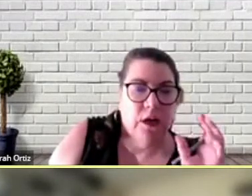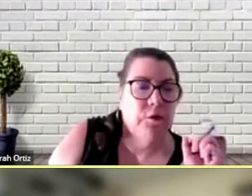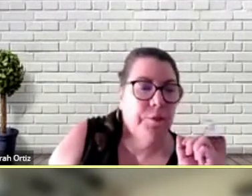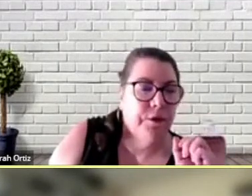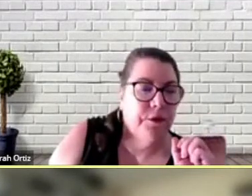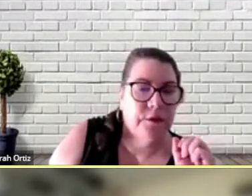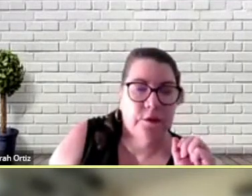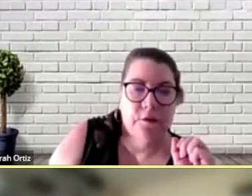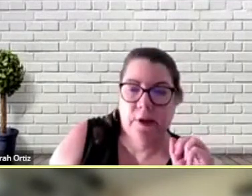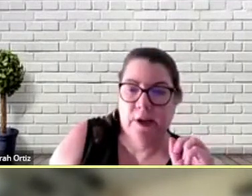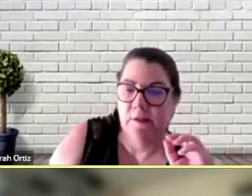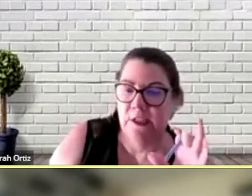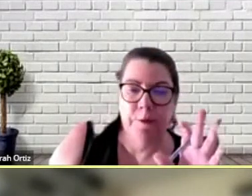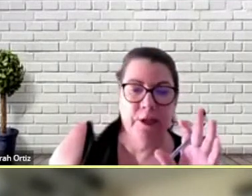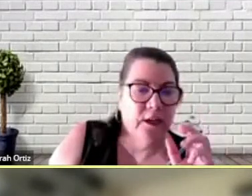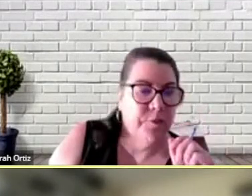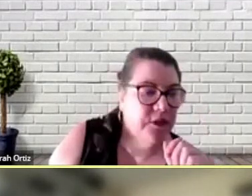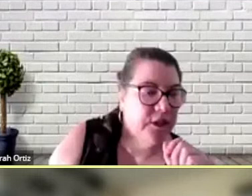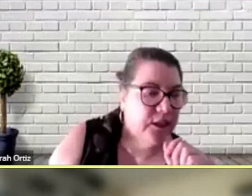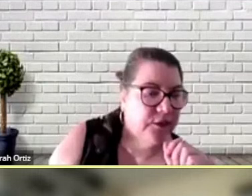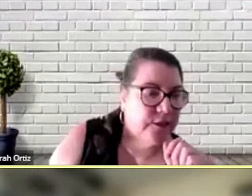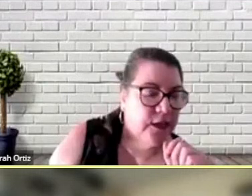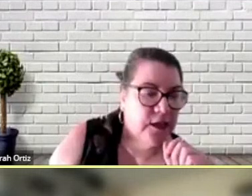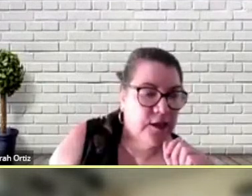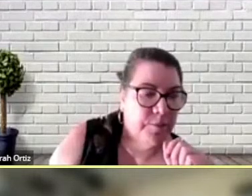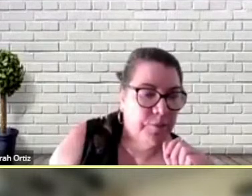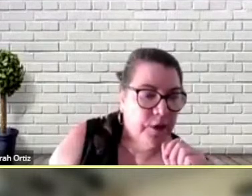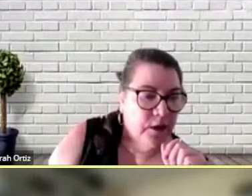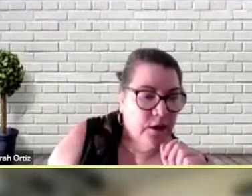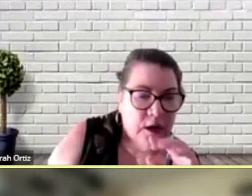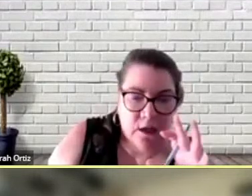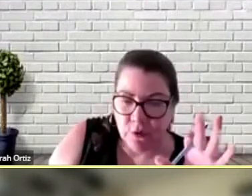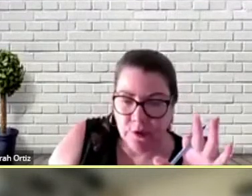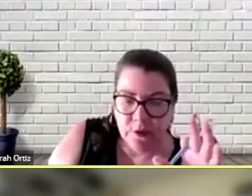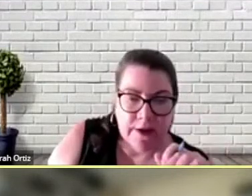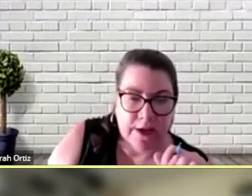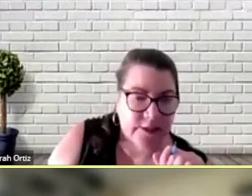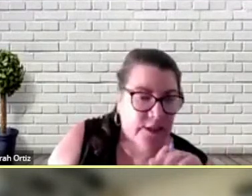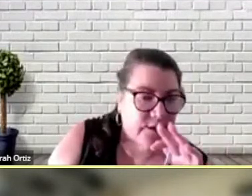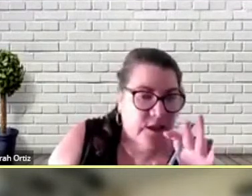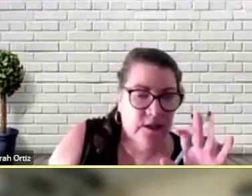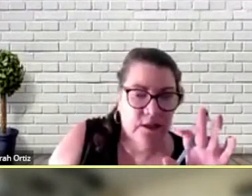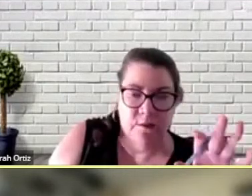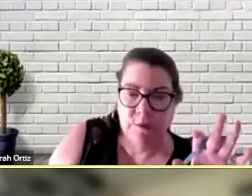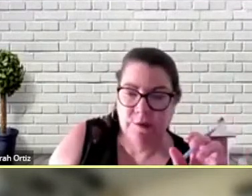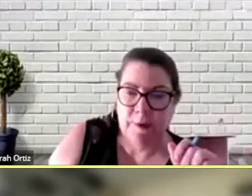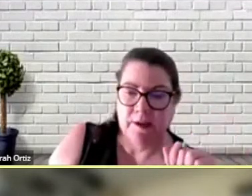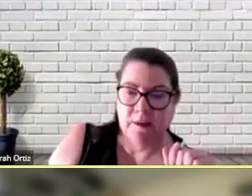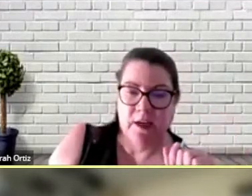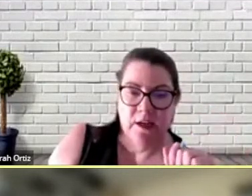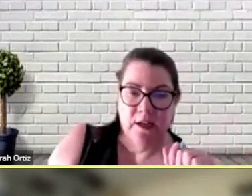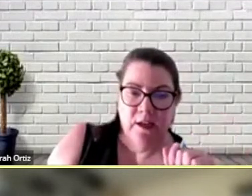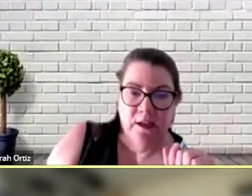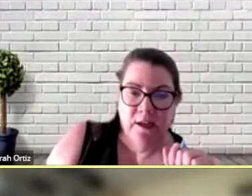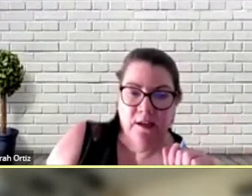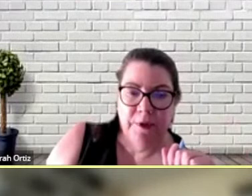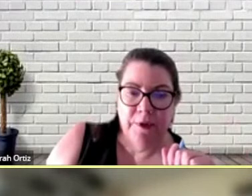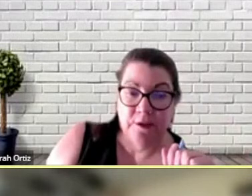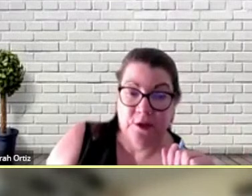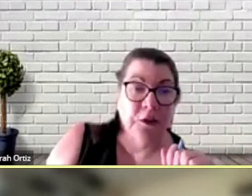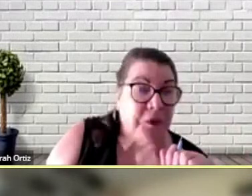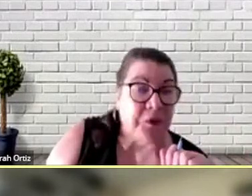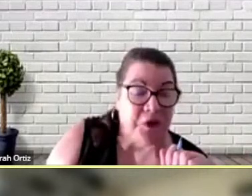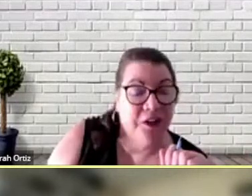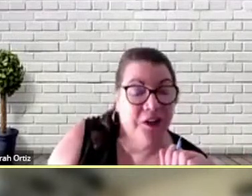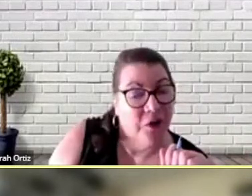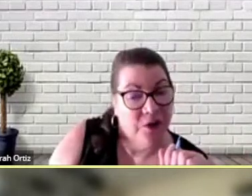There were thoughtful persons who have deeply held beliefs contrary to vaccines, and we respect that.